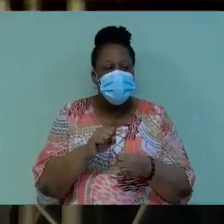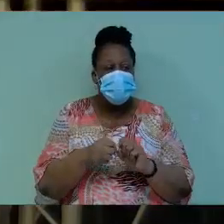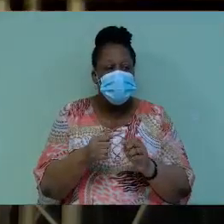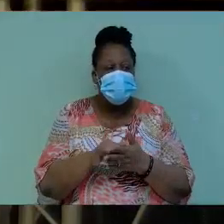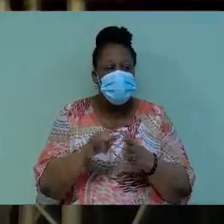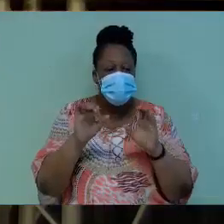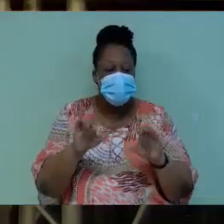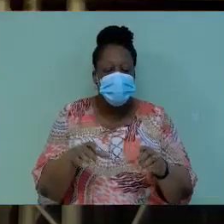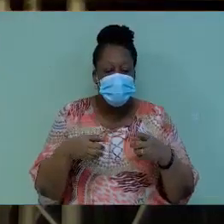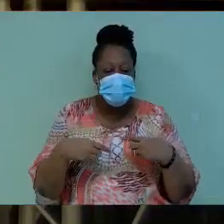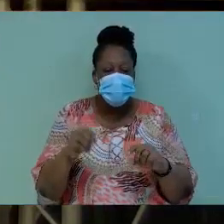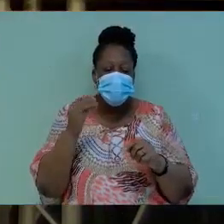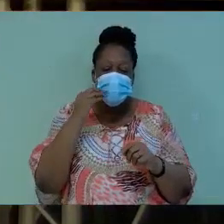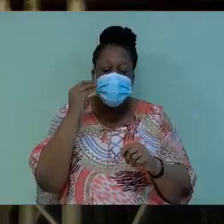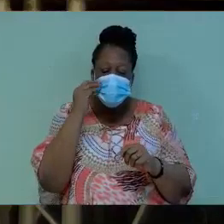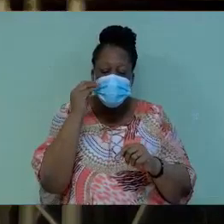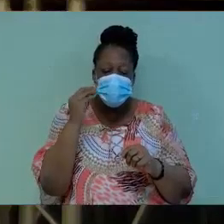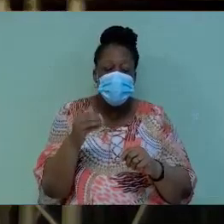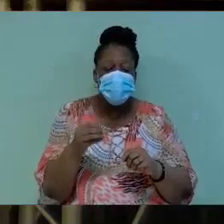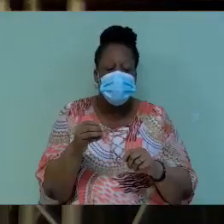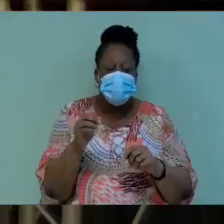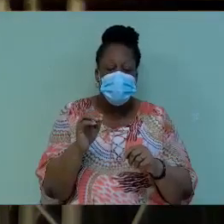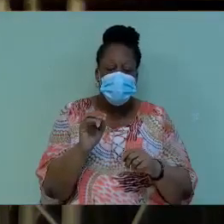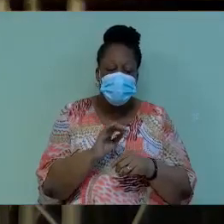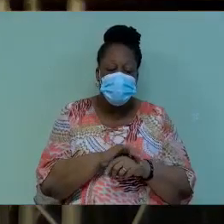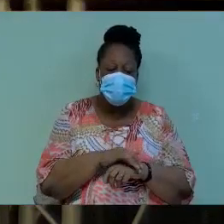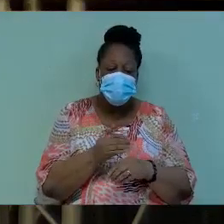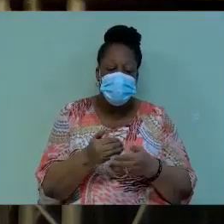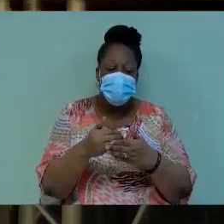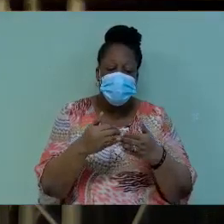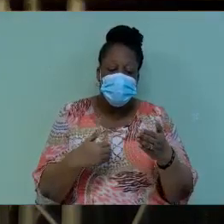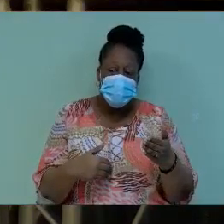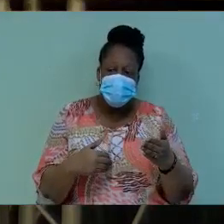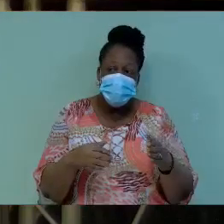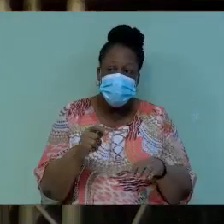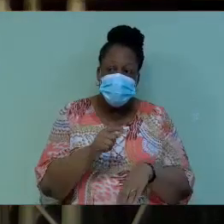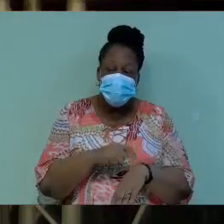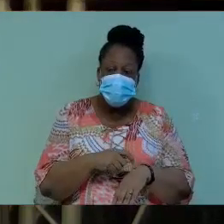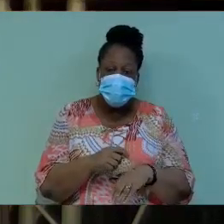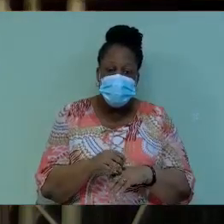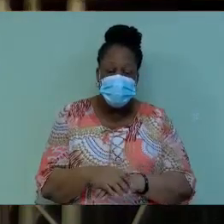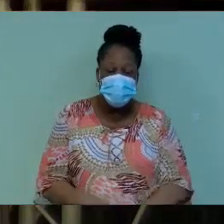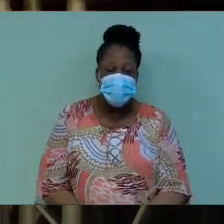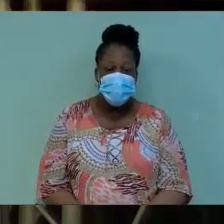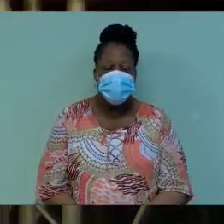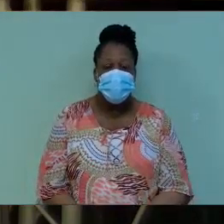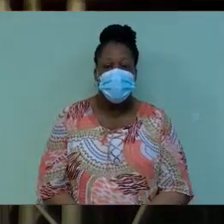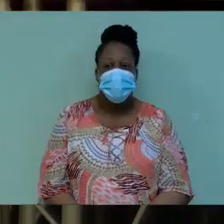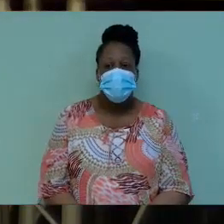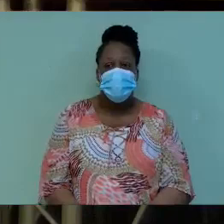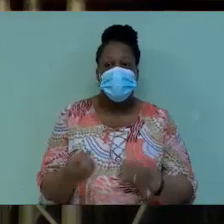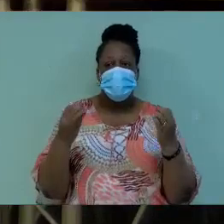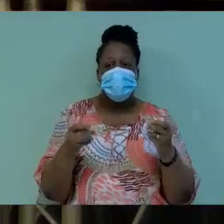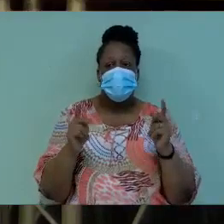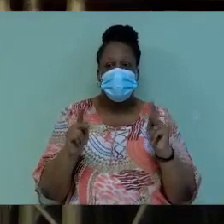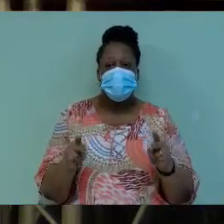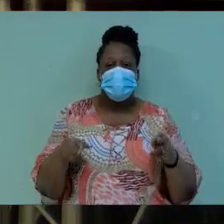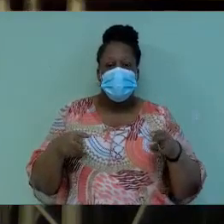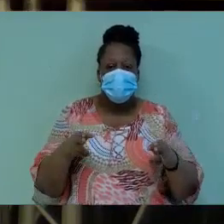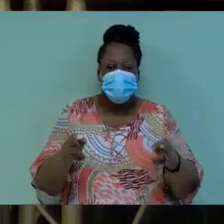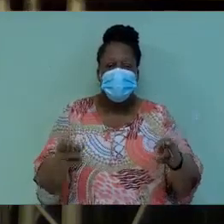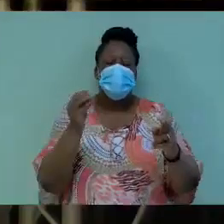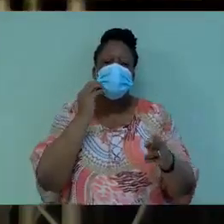Remember, we have recorded quite a number of traffic accidents, near to the curfew time. And